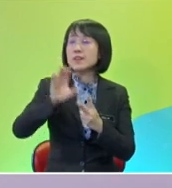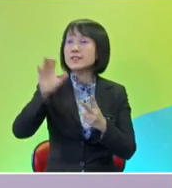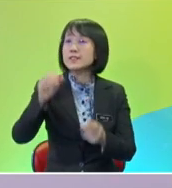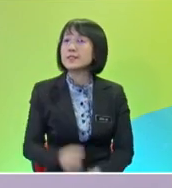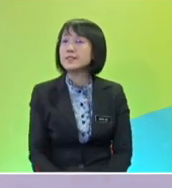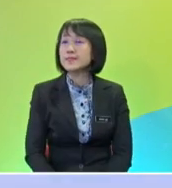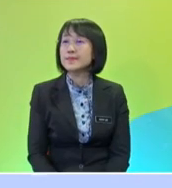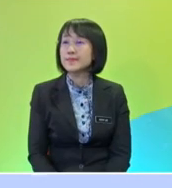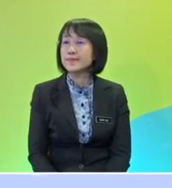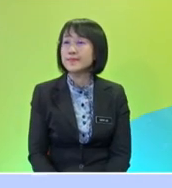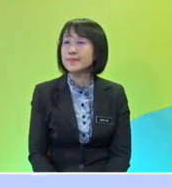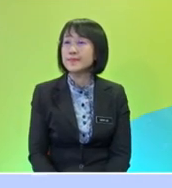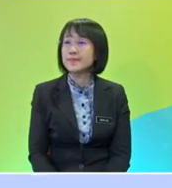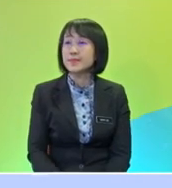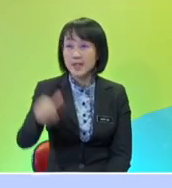Alex?